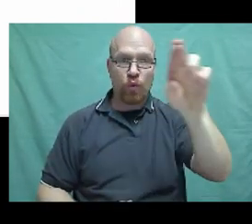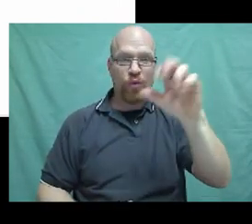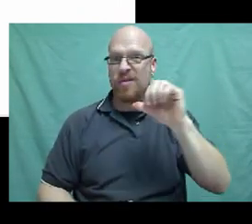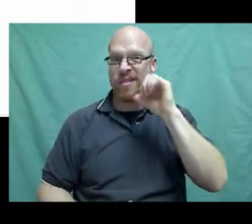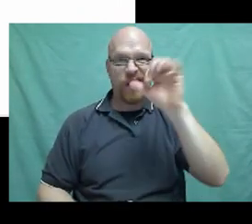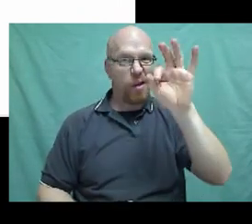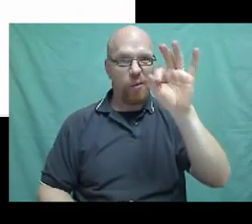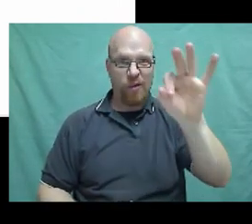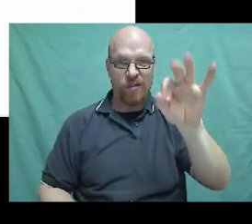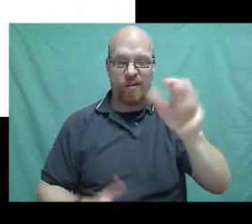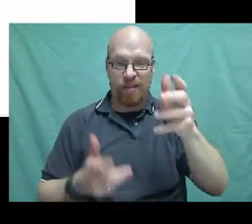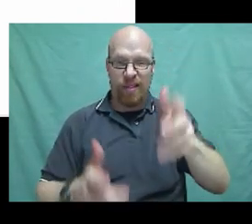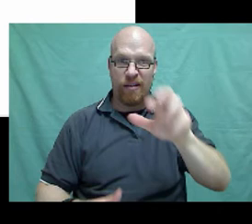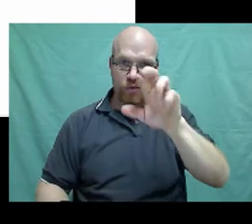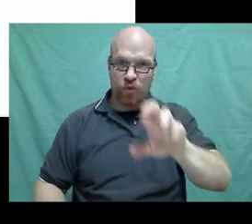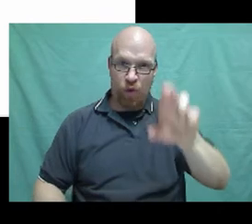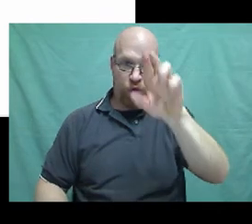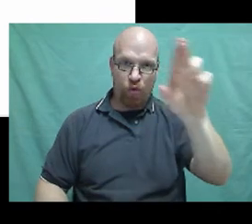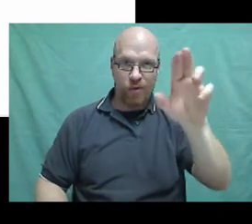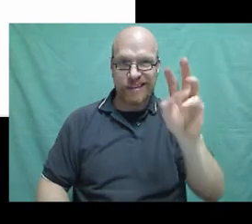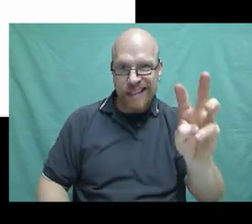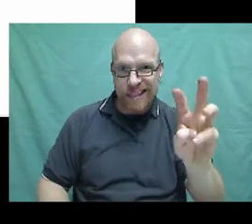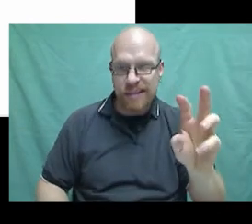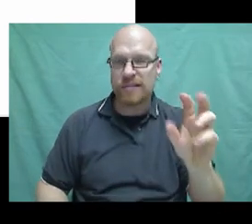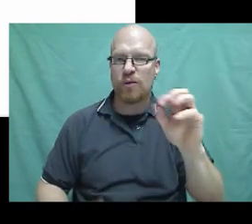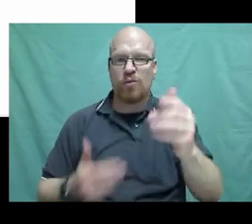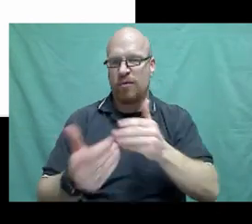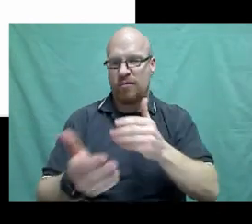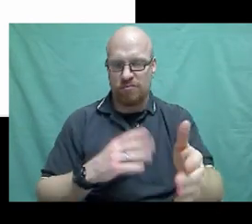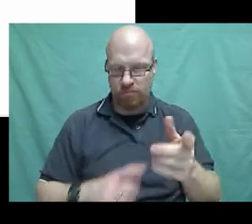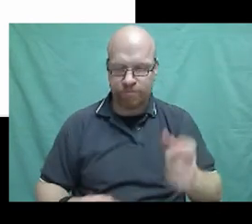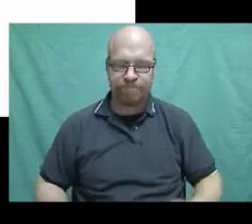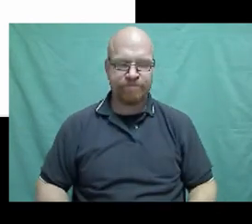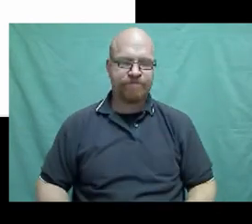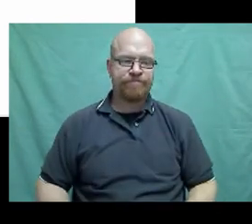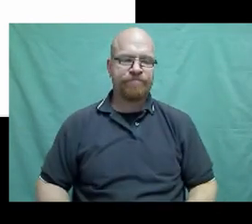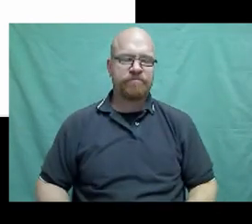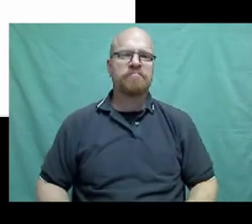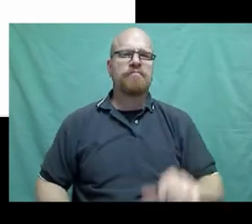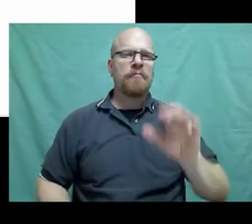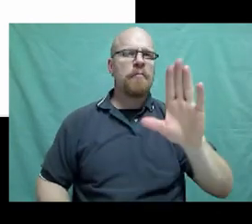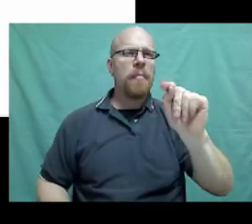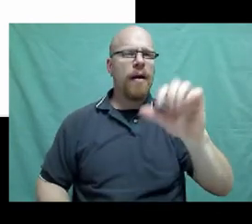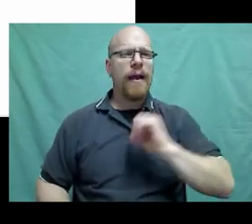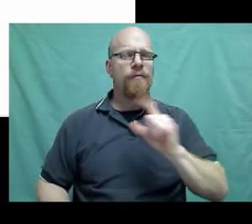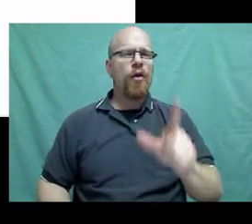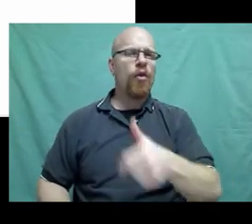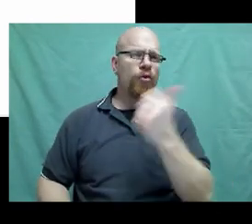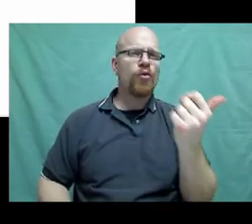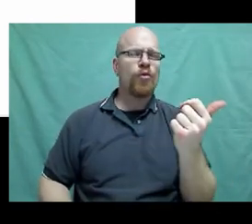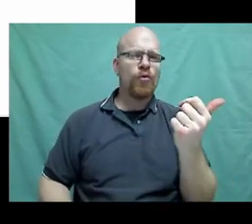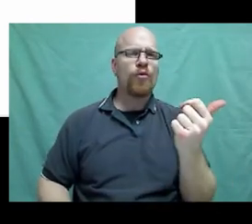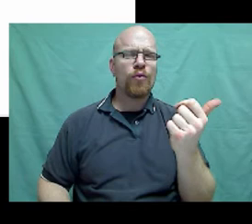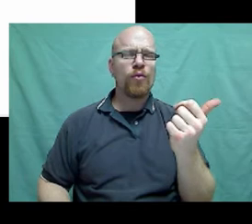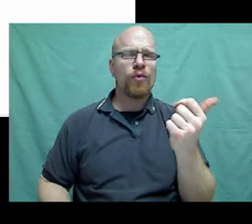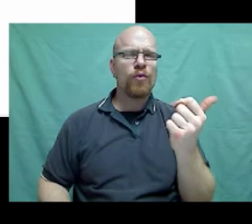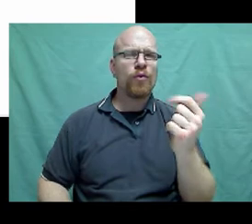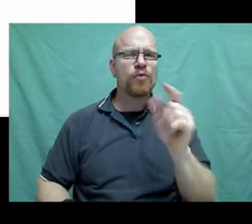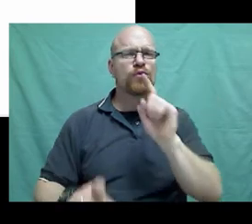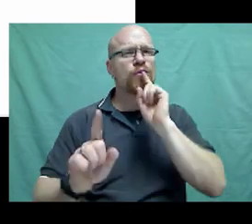or a square root that was not a perfect square, um, and things of that nature. But we have